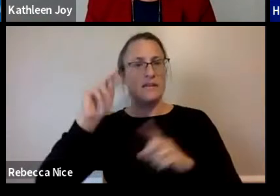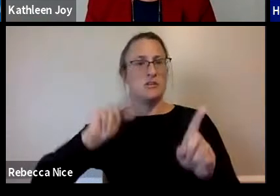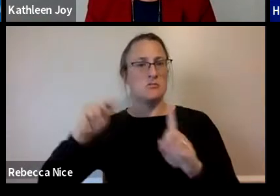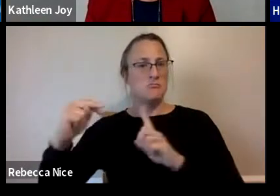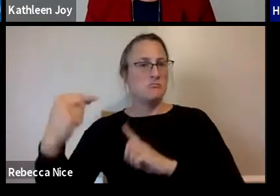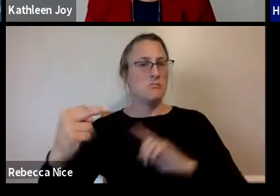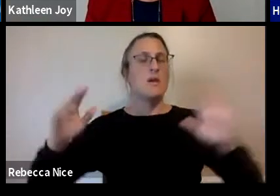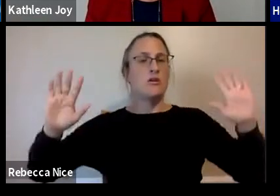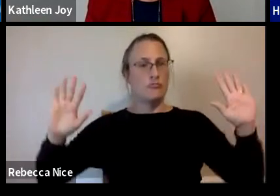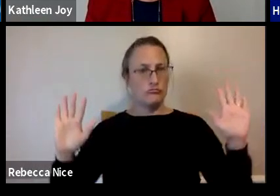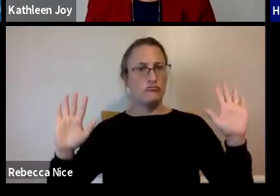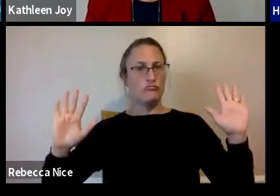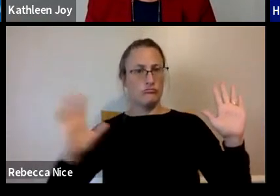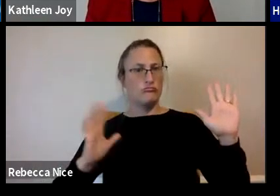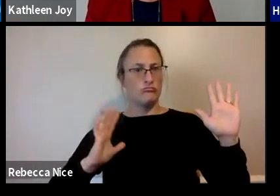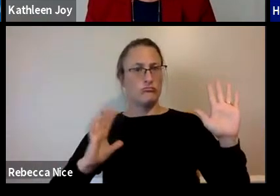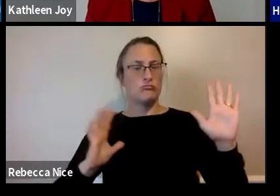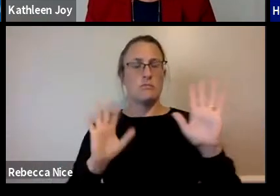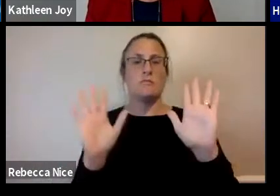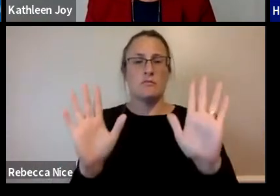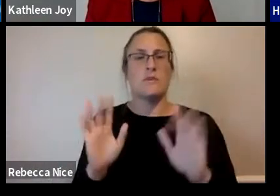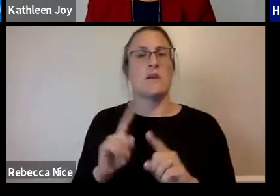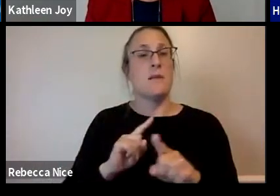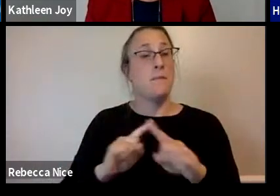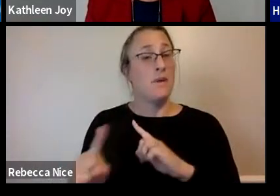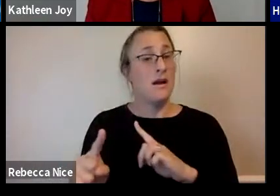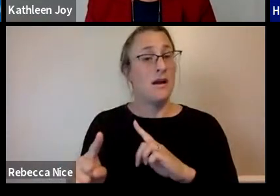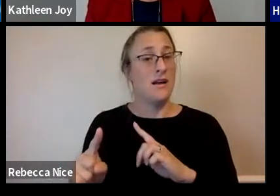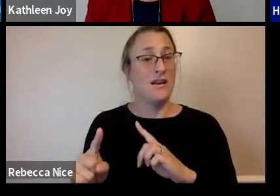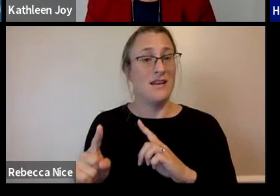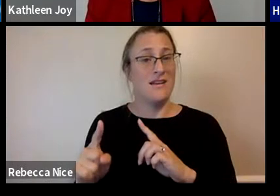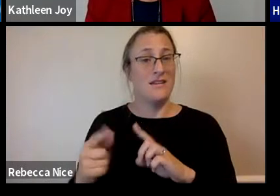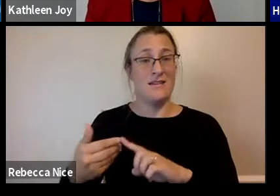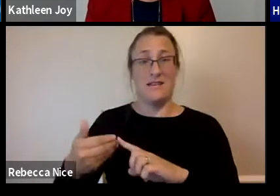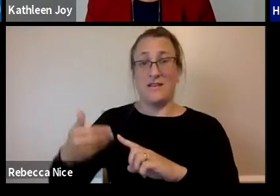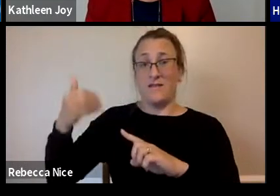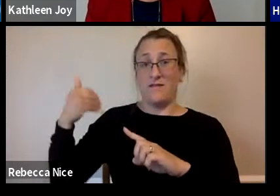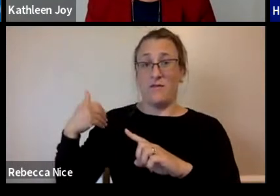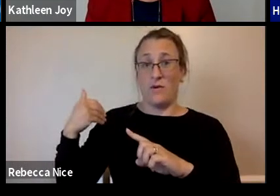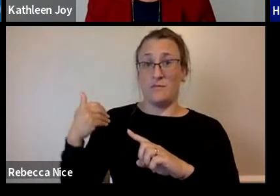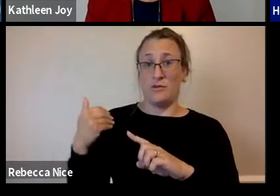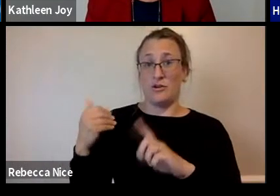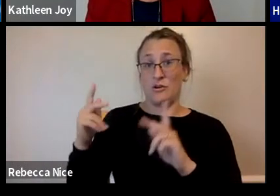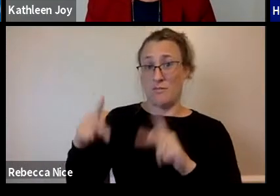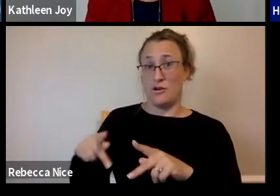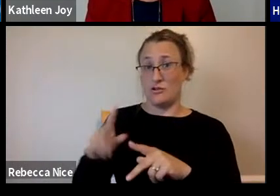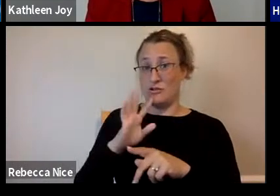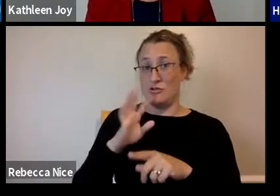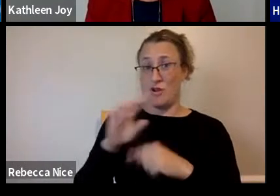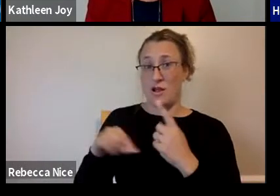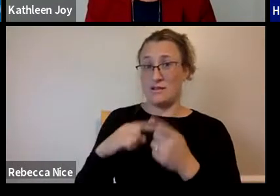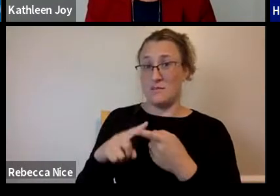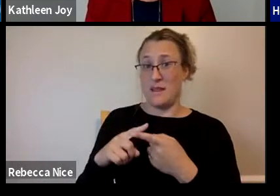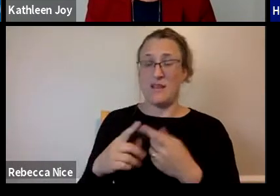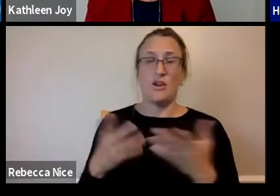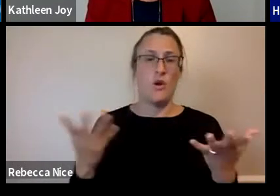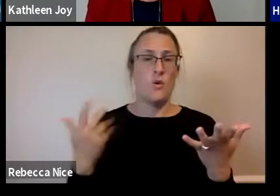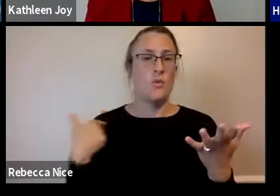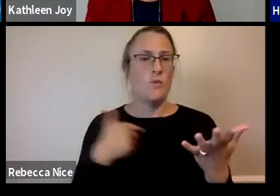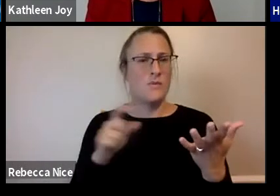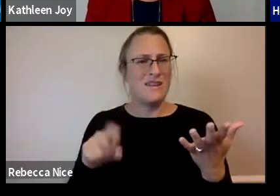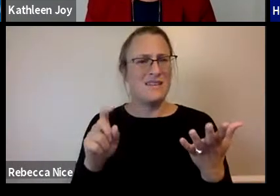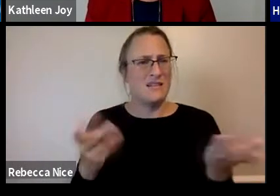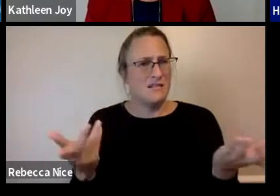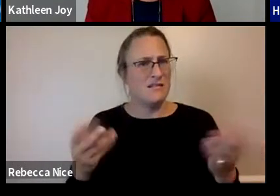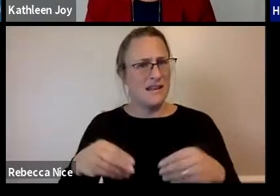real problem with that. But what I think we need, as the former speaker spoke about, are some benefits to